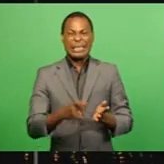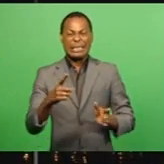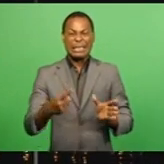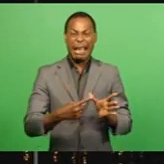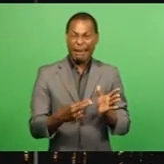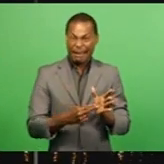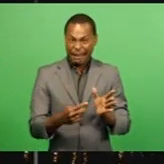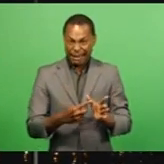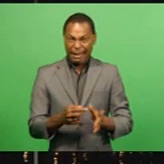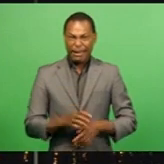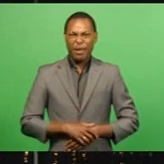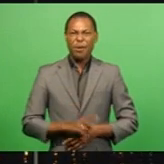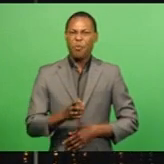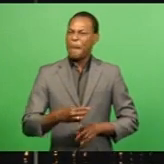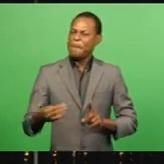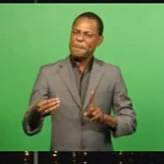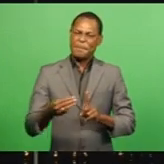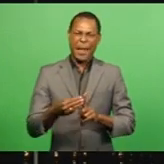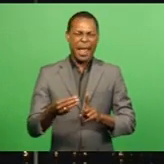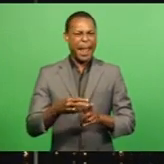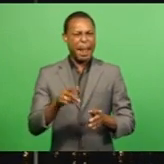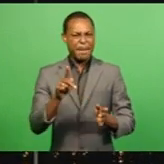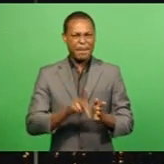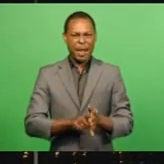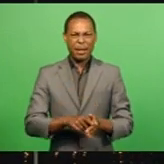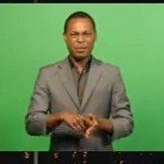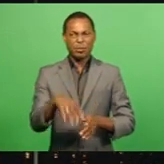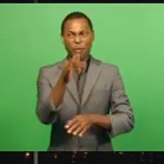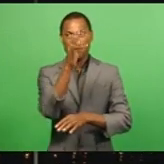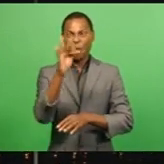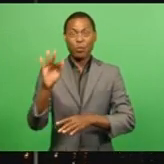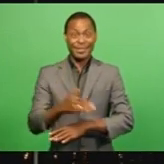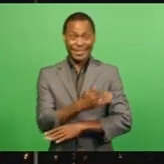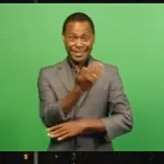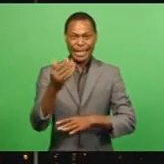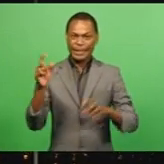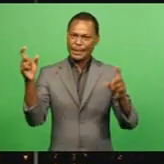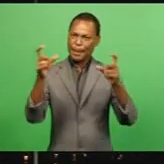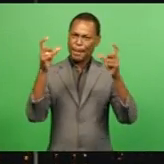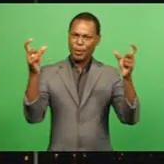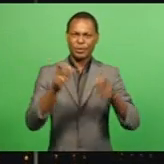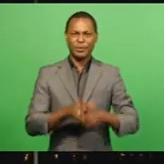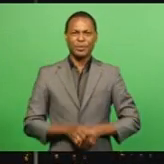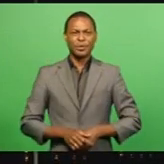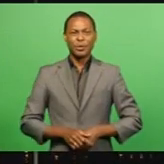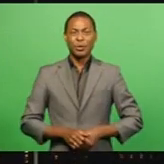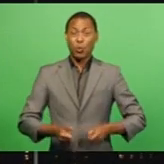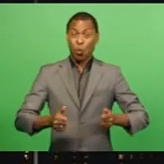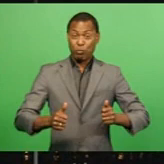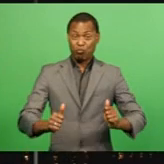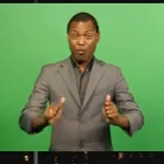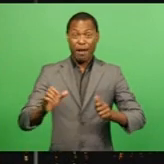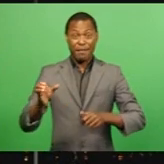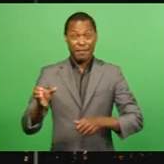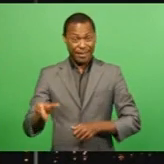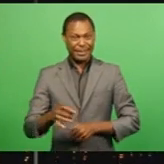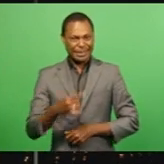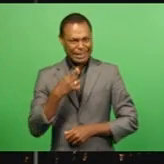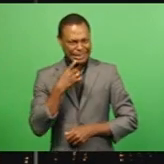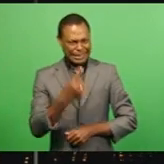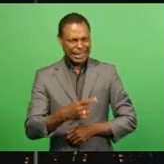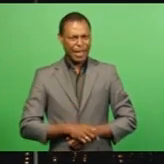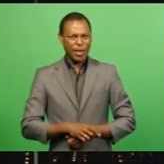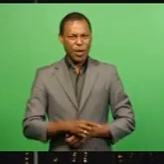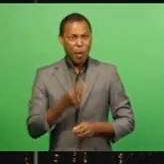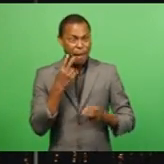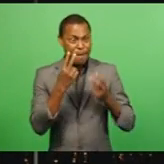part of Forest Day celebrations this morning. A driver from the Ministry of Forestry, Lawrence Chand, says he visited